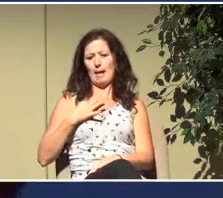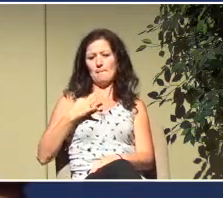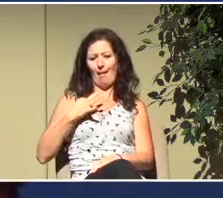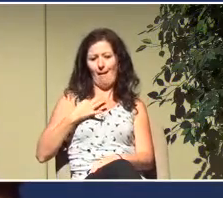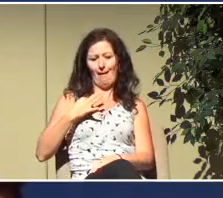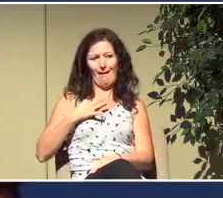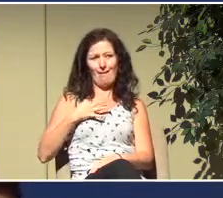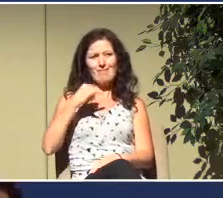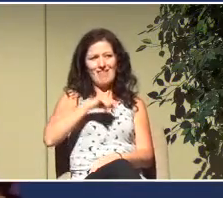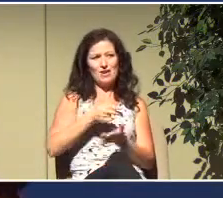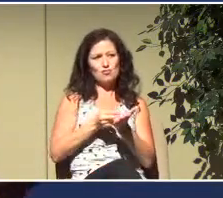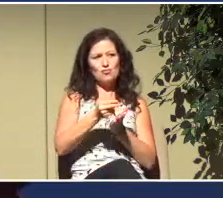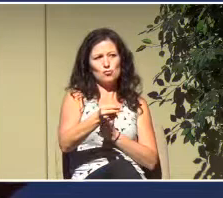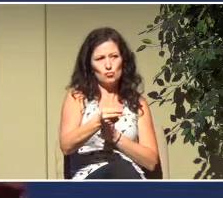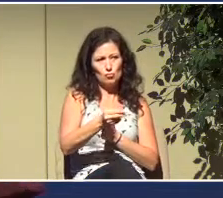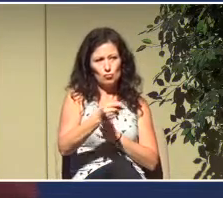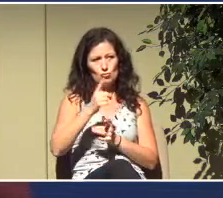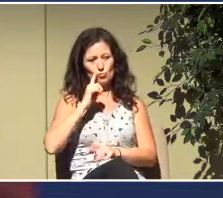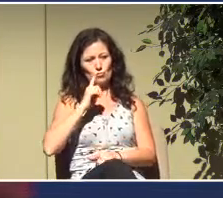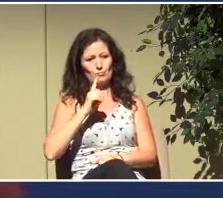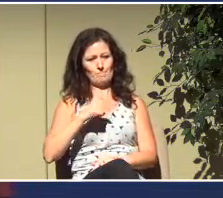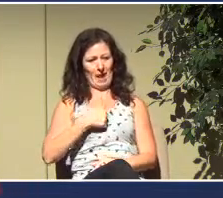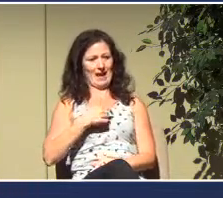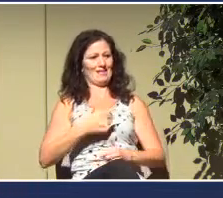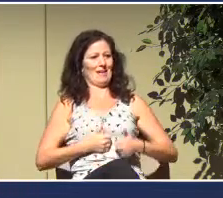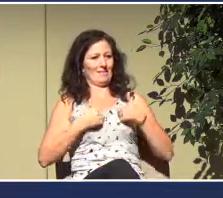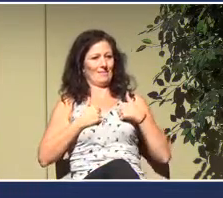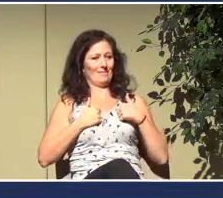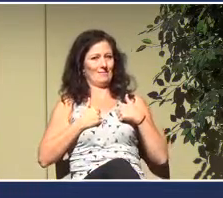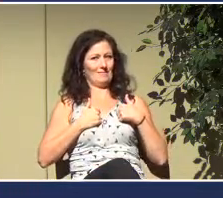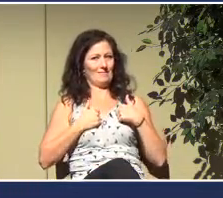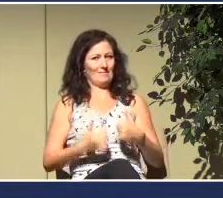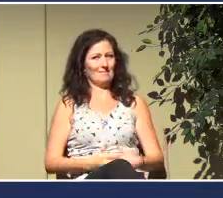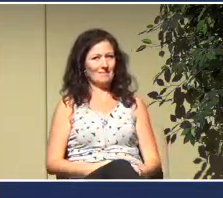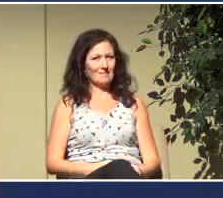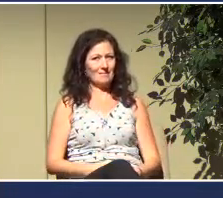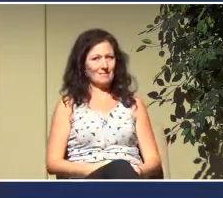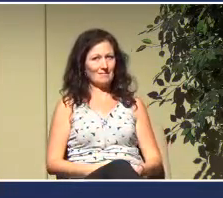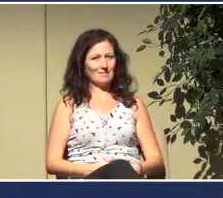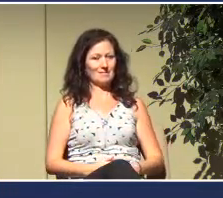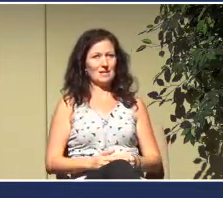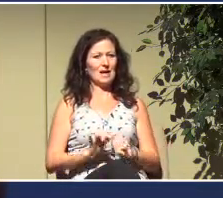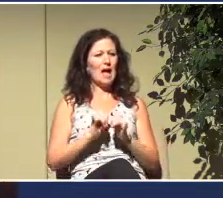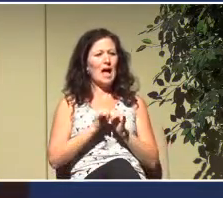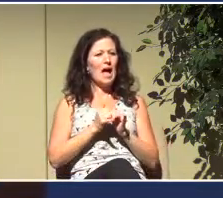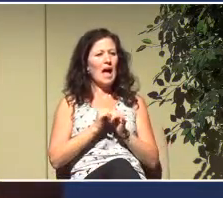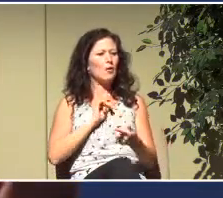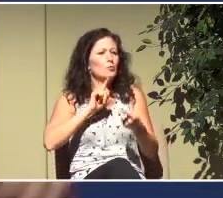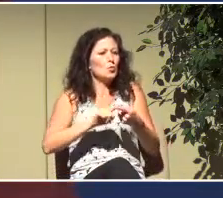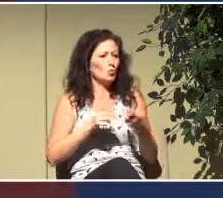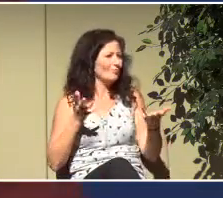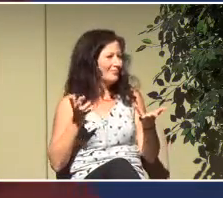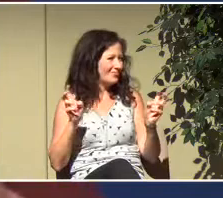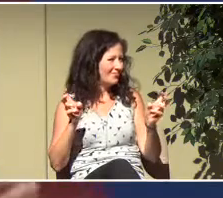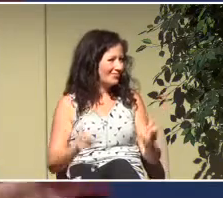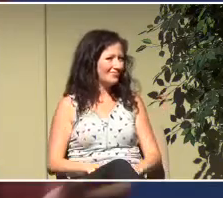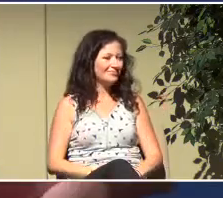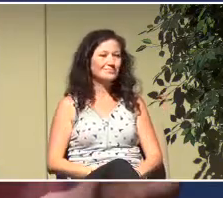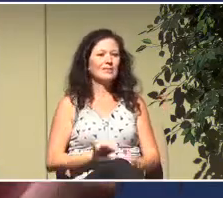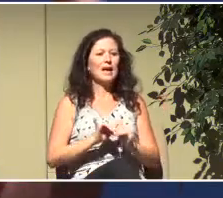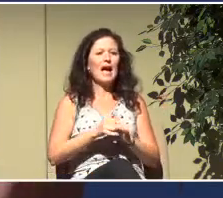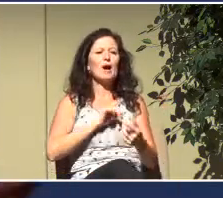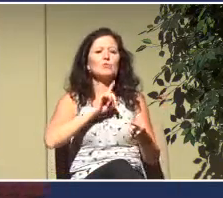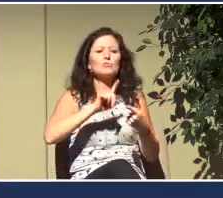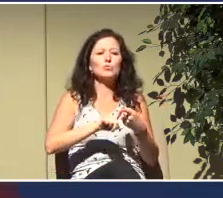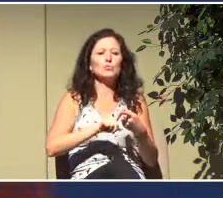it today, each of us? All right? This is the applicable stuff. This is the how stuff, the how-to. Okay? How does